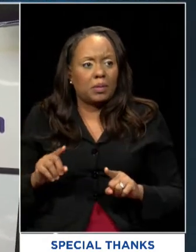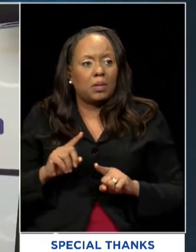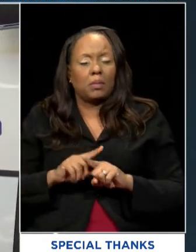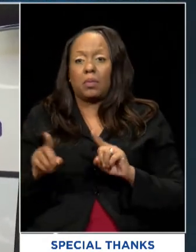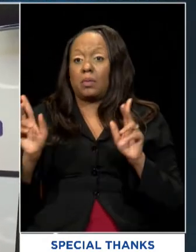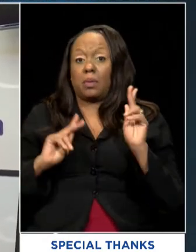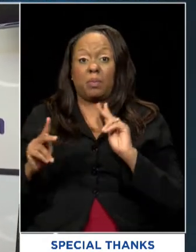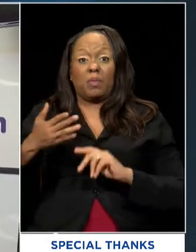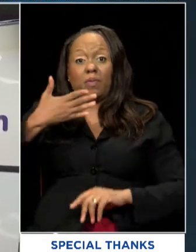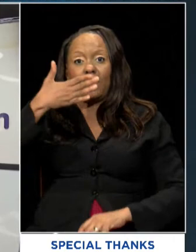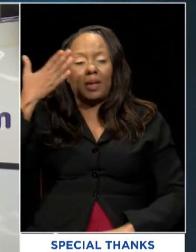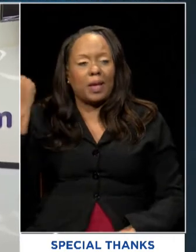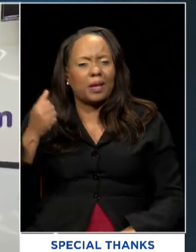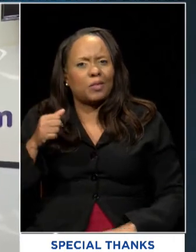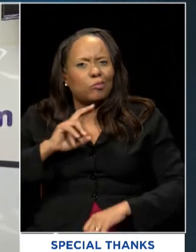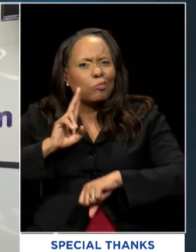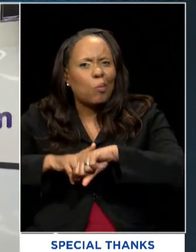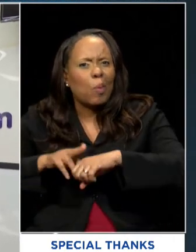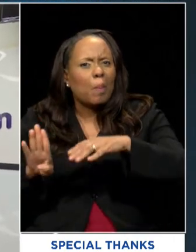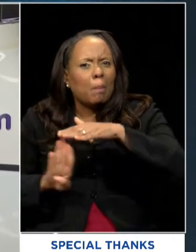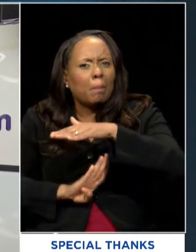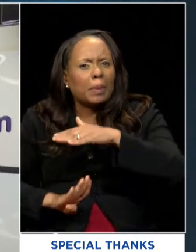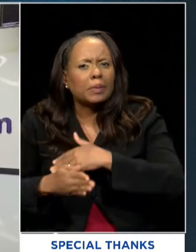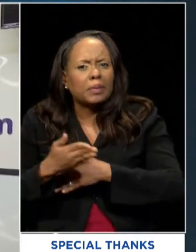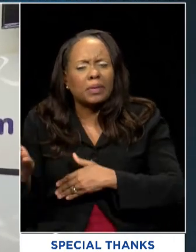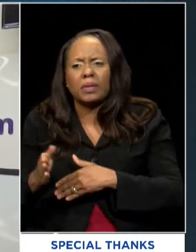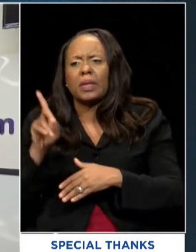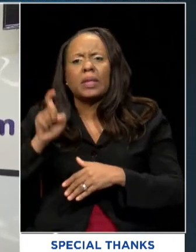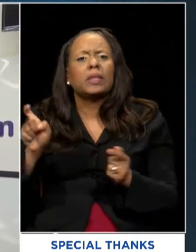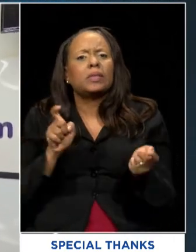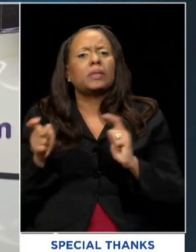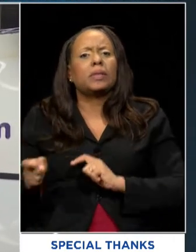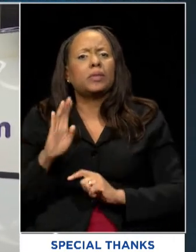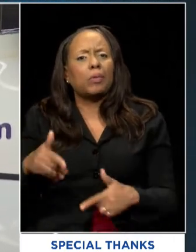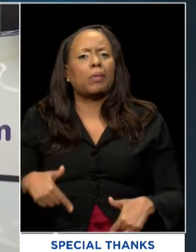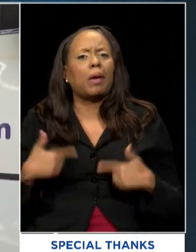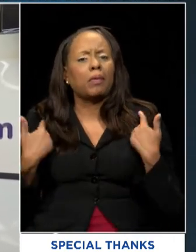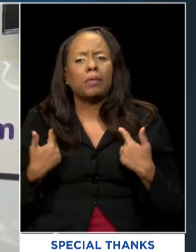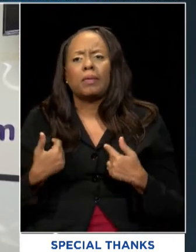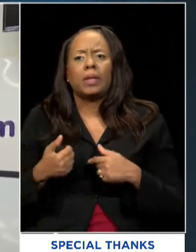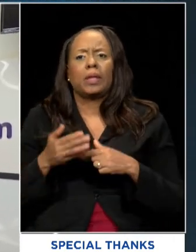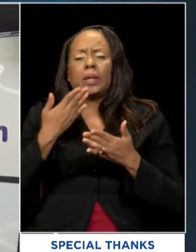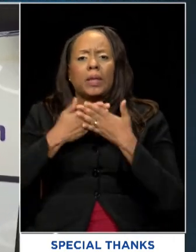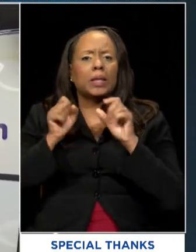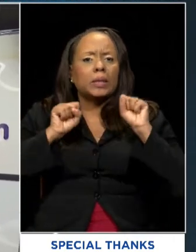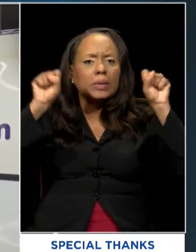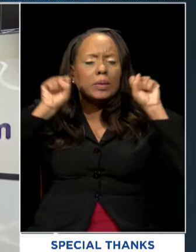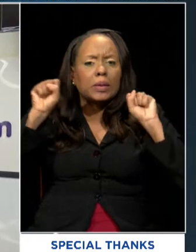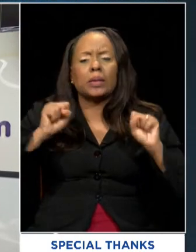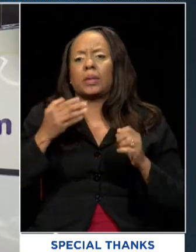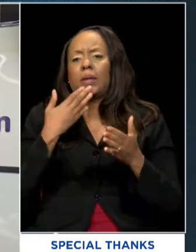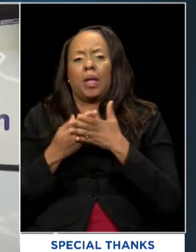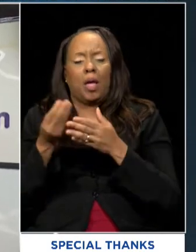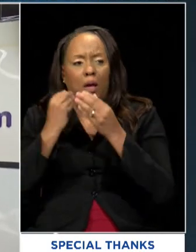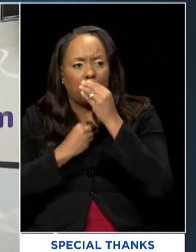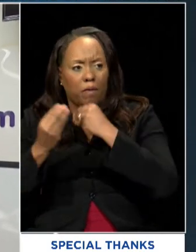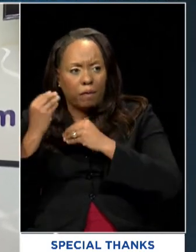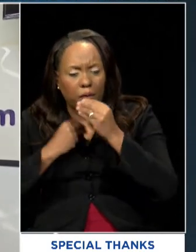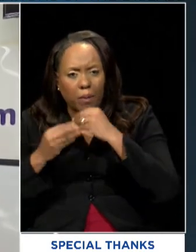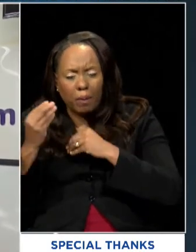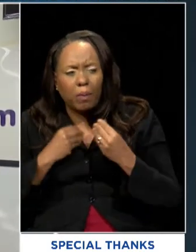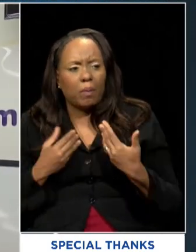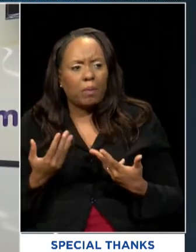the basics, the foundation of healthy lifestyles, exercise, nutrition, good, healthy eating,